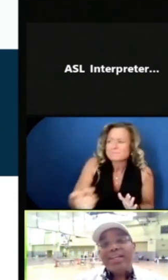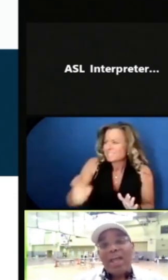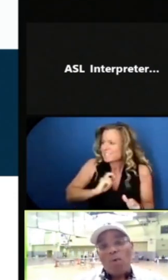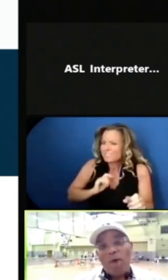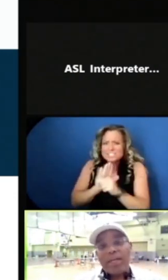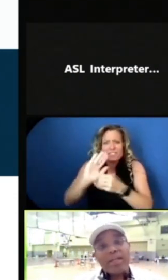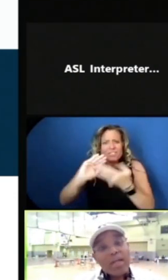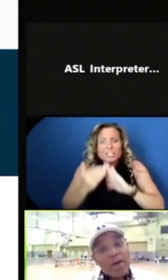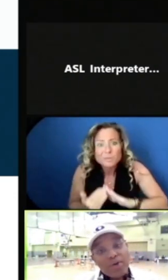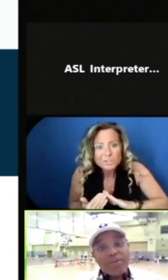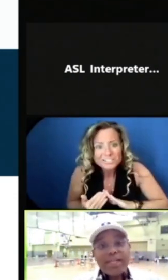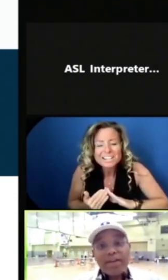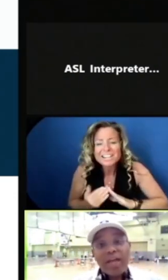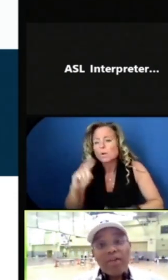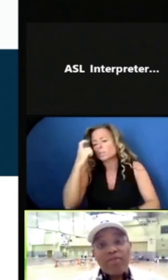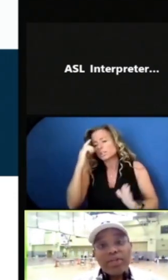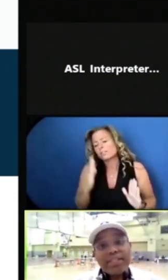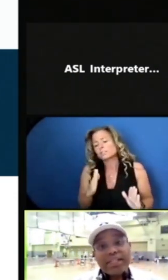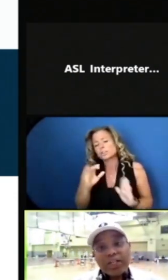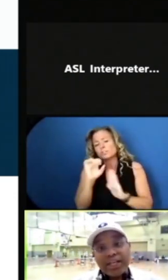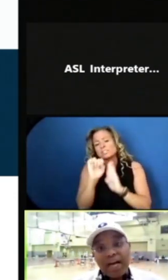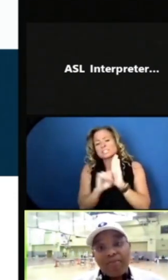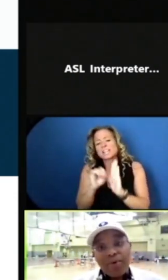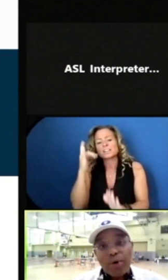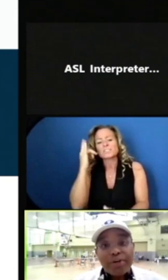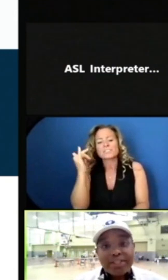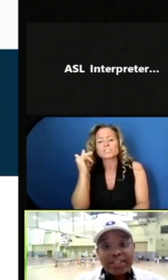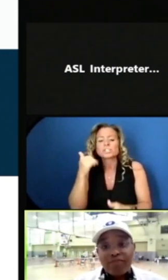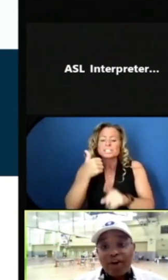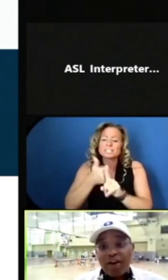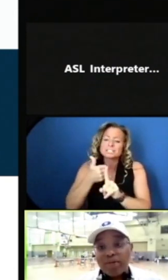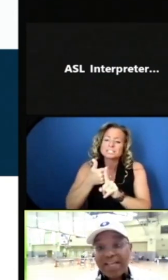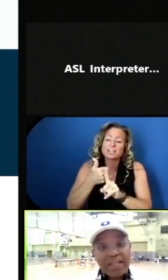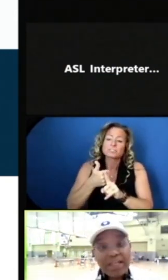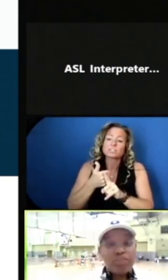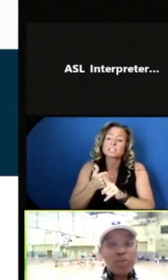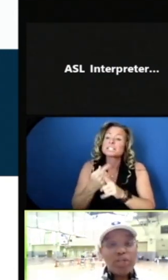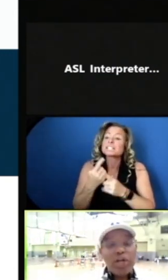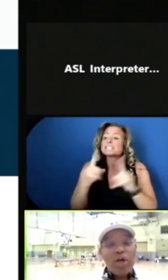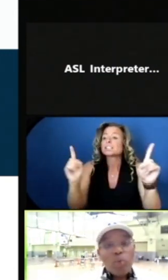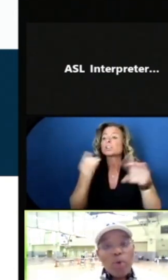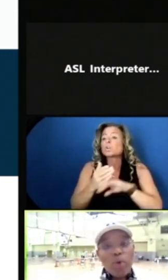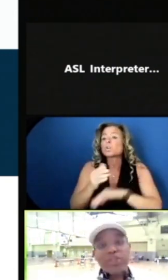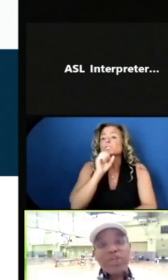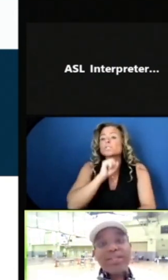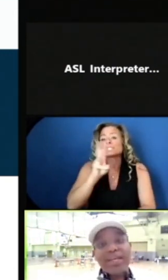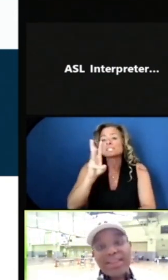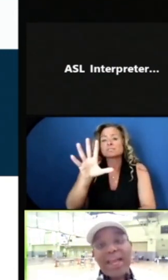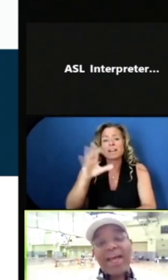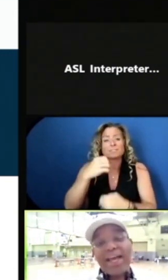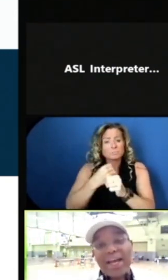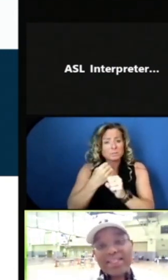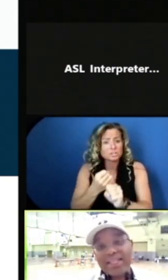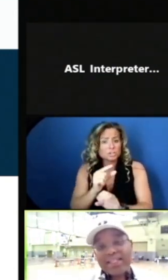community. And when the governor of the state of California declared that everyone over 65 was eligible, we made sure that they had access to